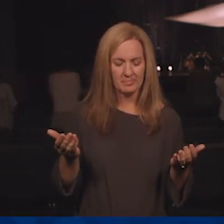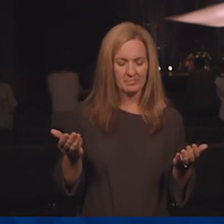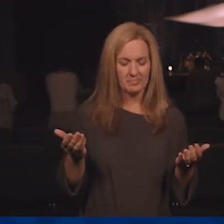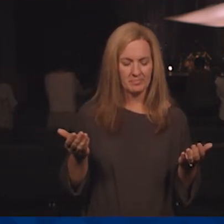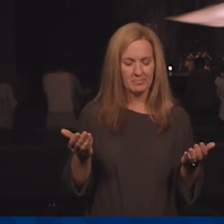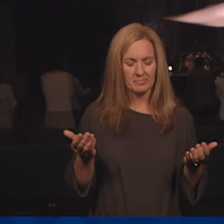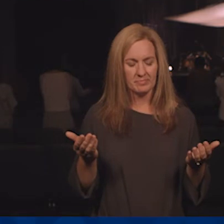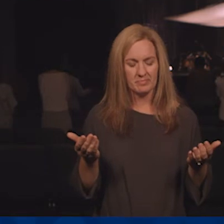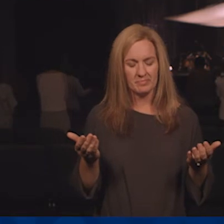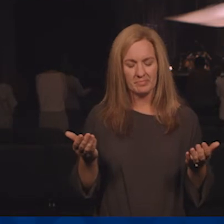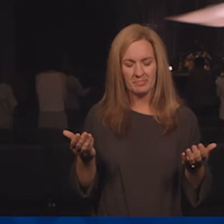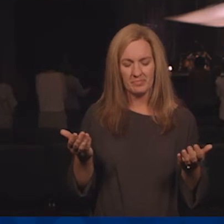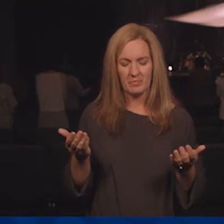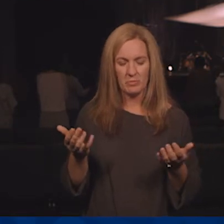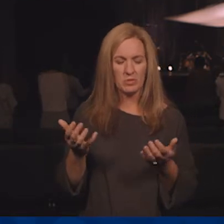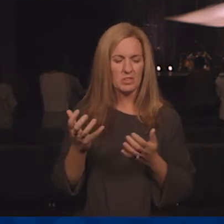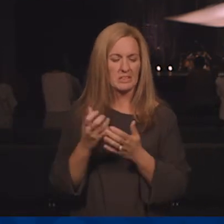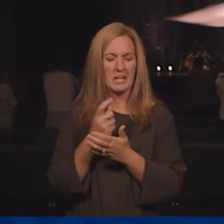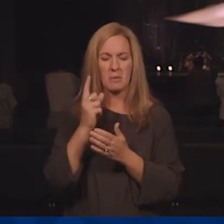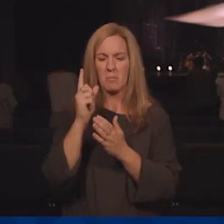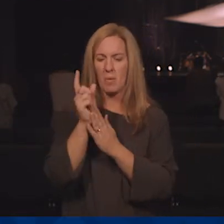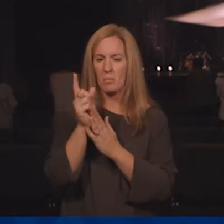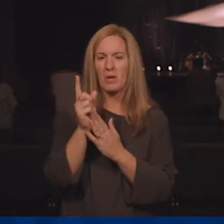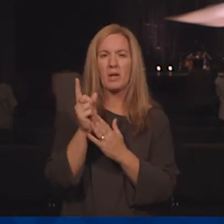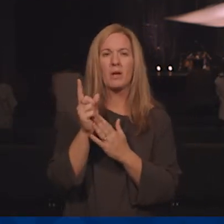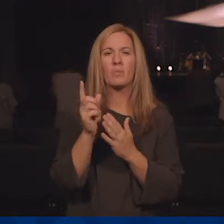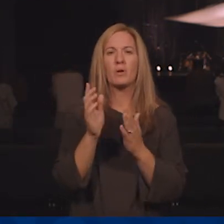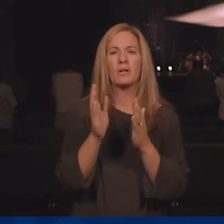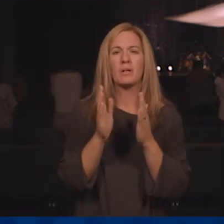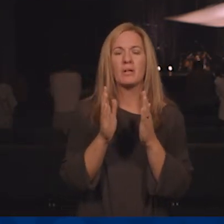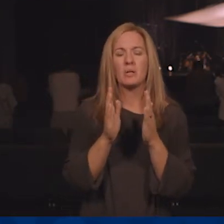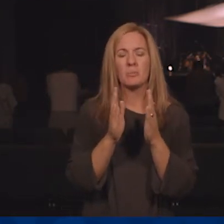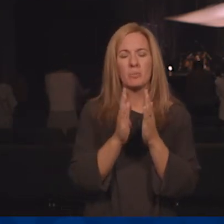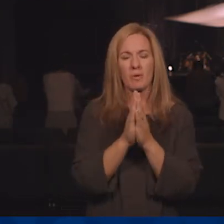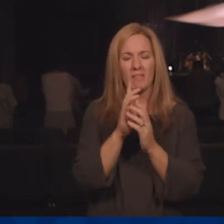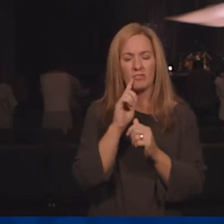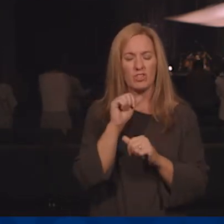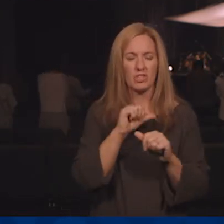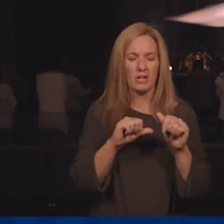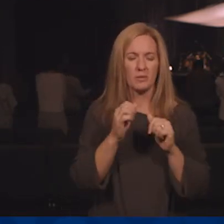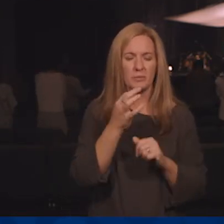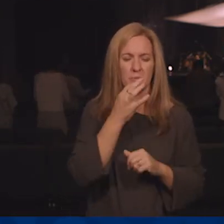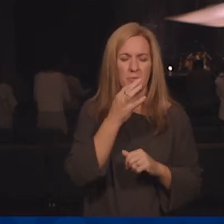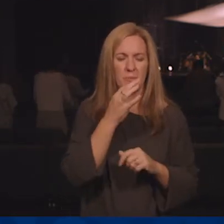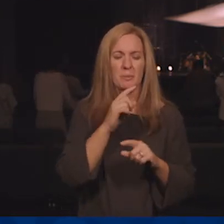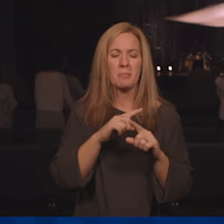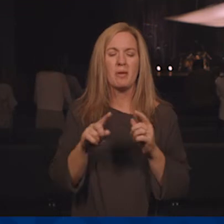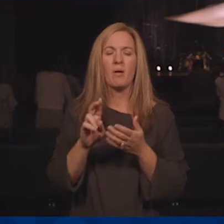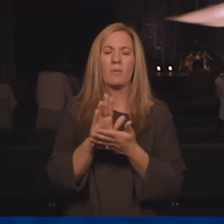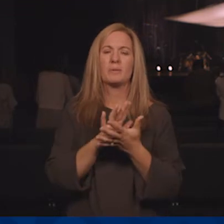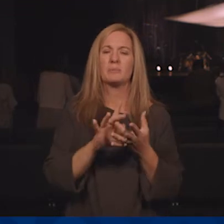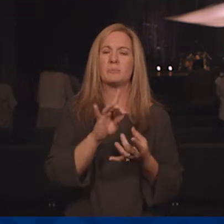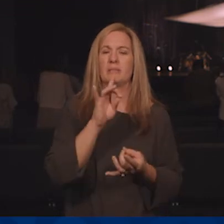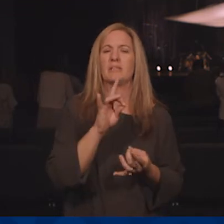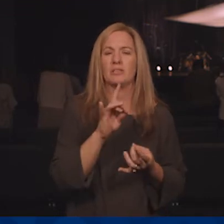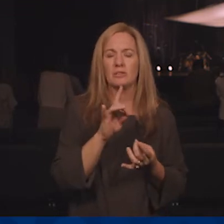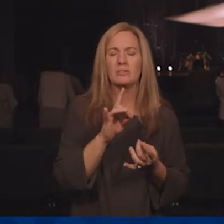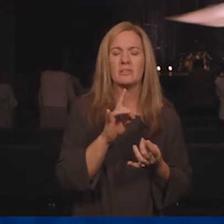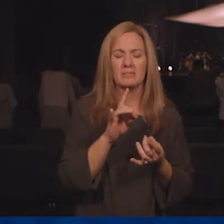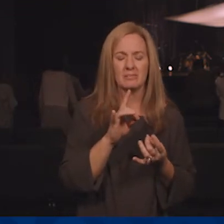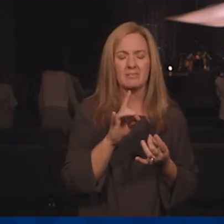I'm just going to take a moment in quiet, and we're going to pray for each other. But just, Spirit of God, would you increase your presence?